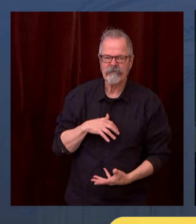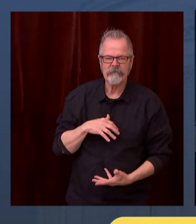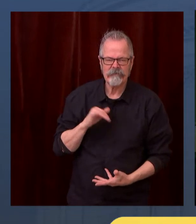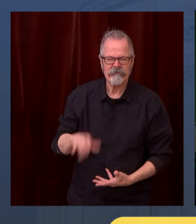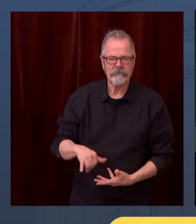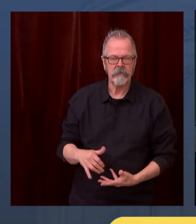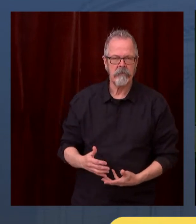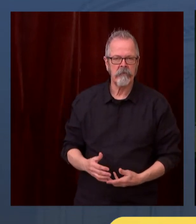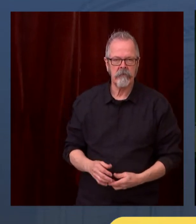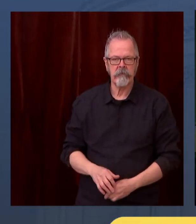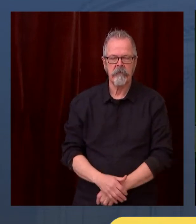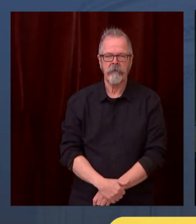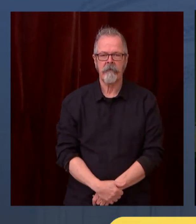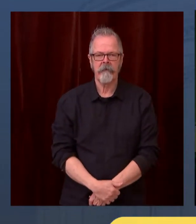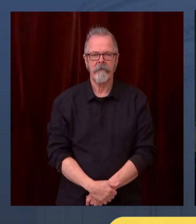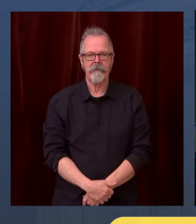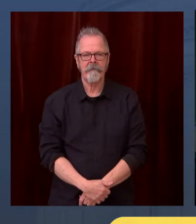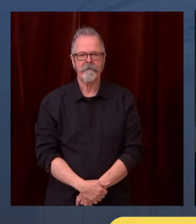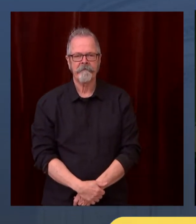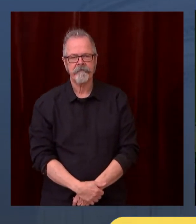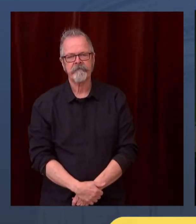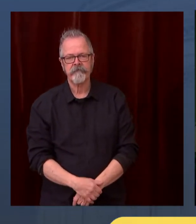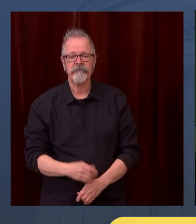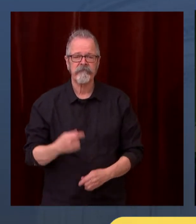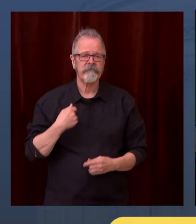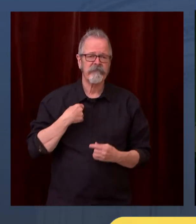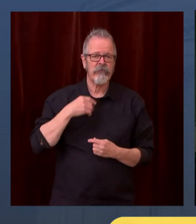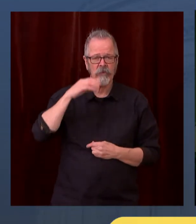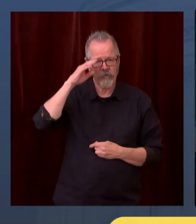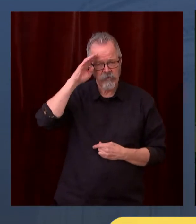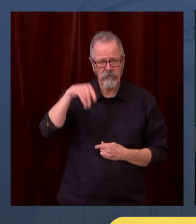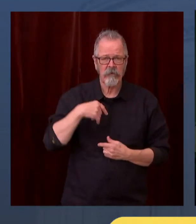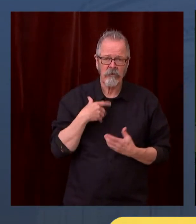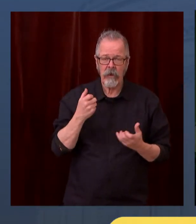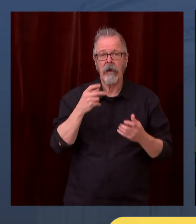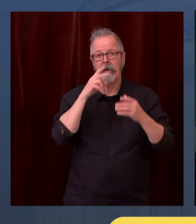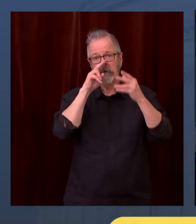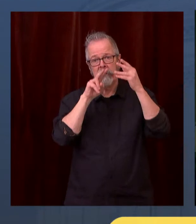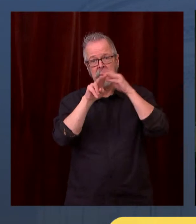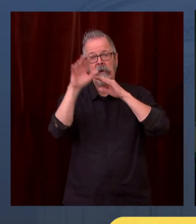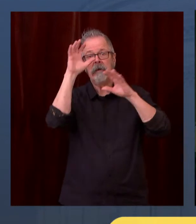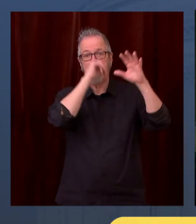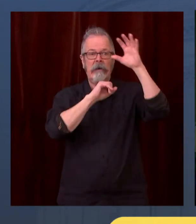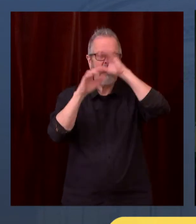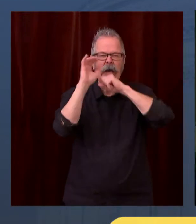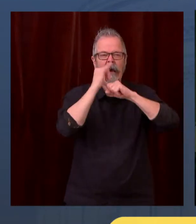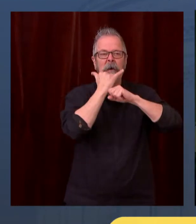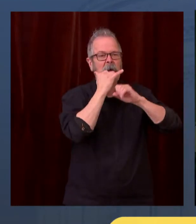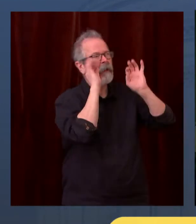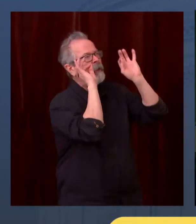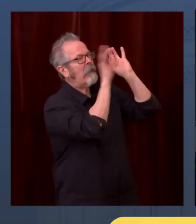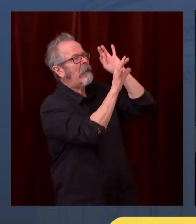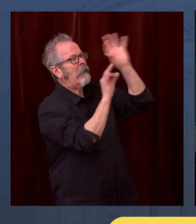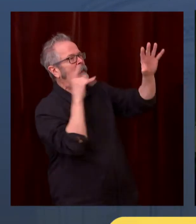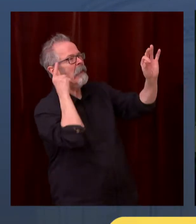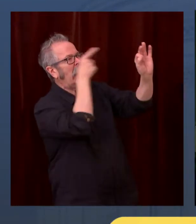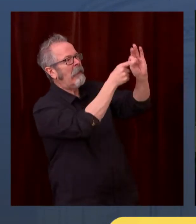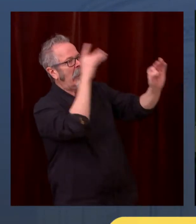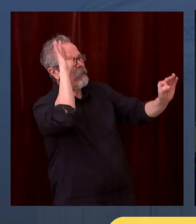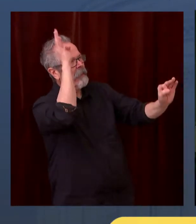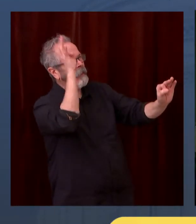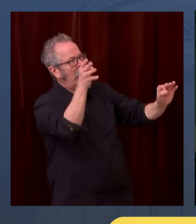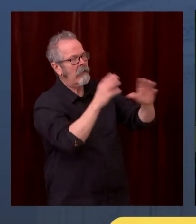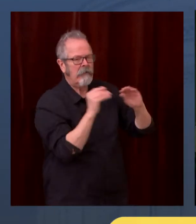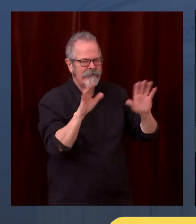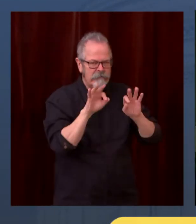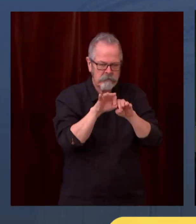has said, absolutely, we want to shy away from making those predictions because there's so many uncertainties from that federal standpoint.